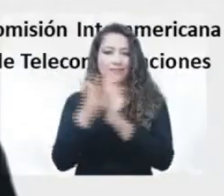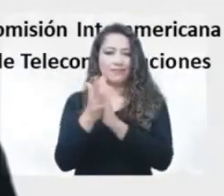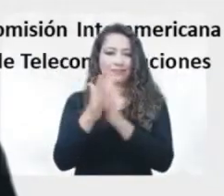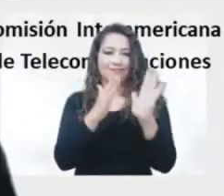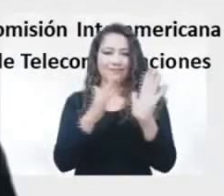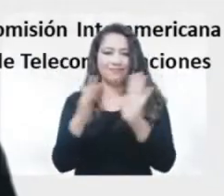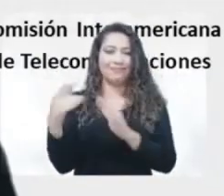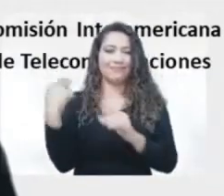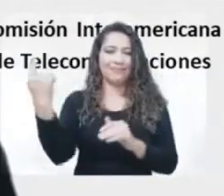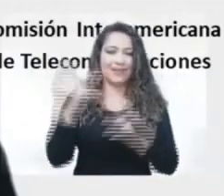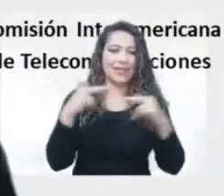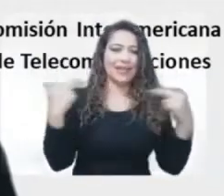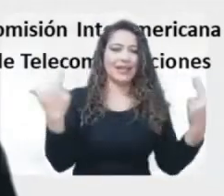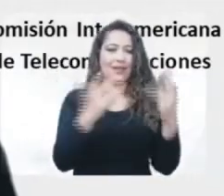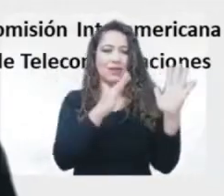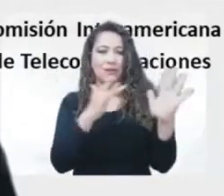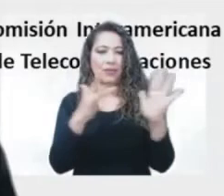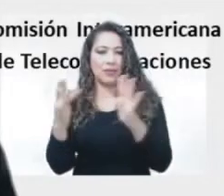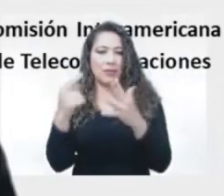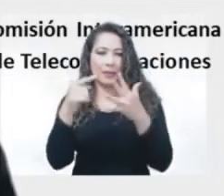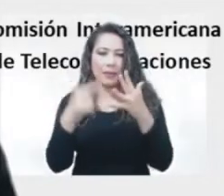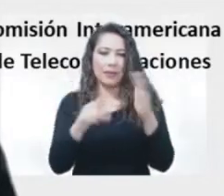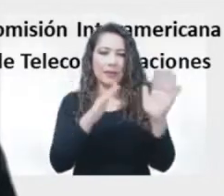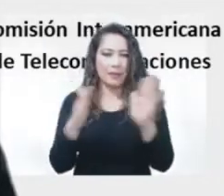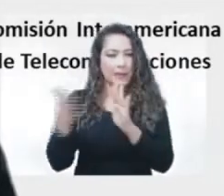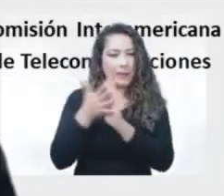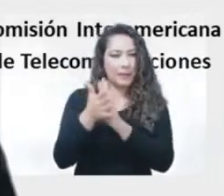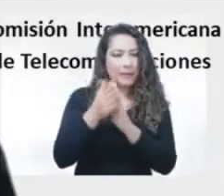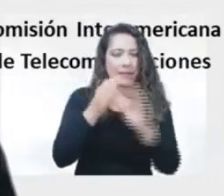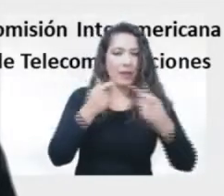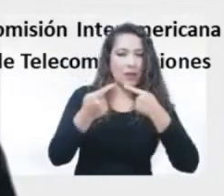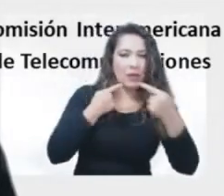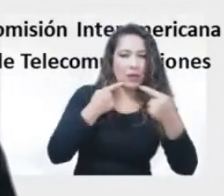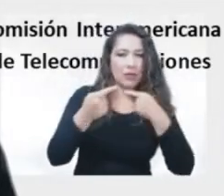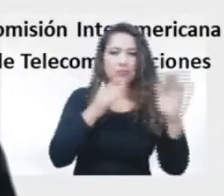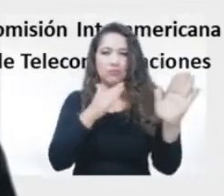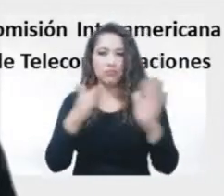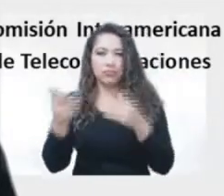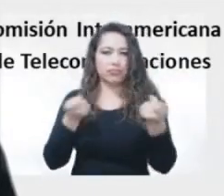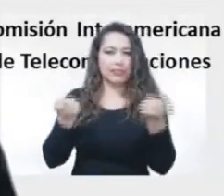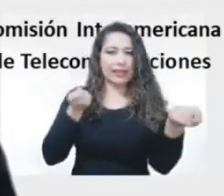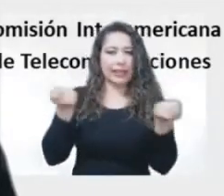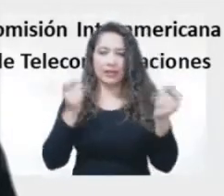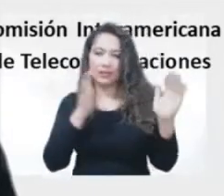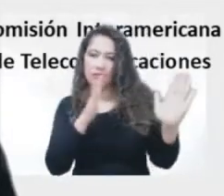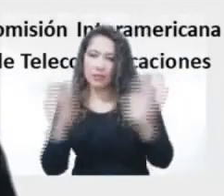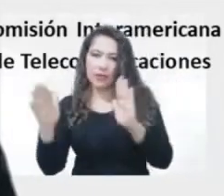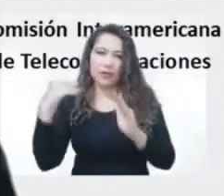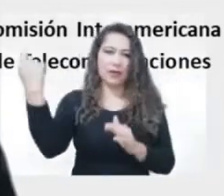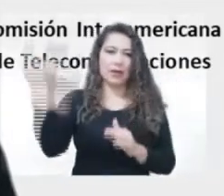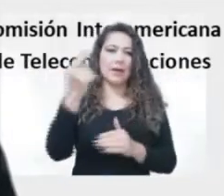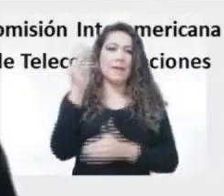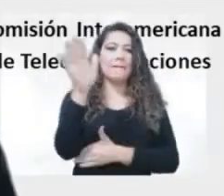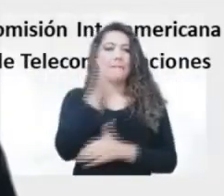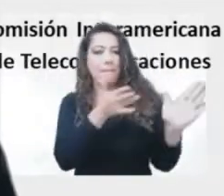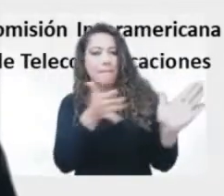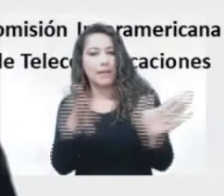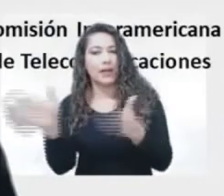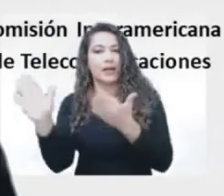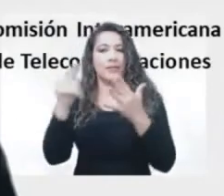During these meetings, we gave a continuation to the regional cooperation on issues related to planning,